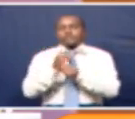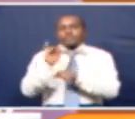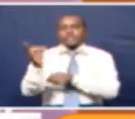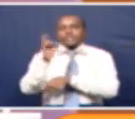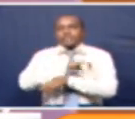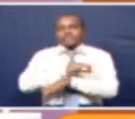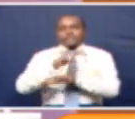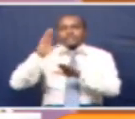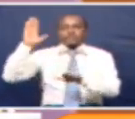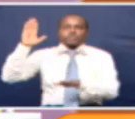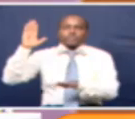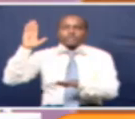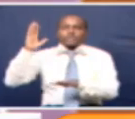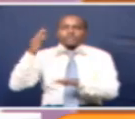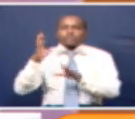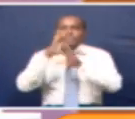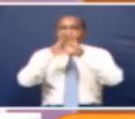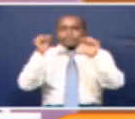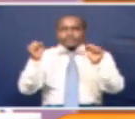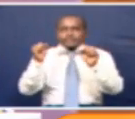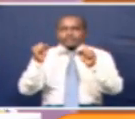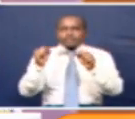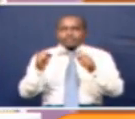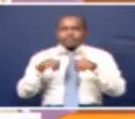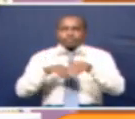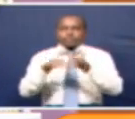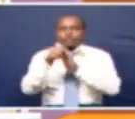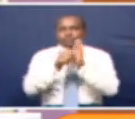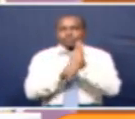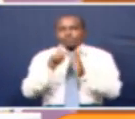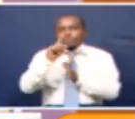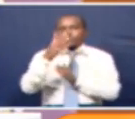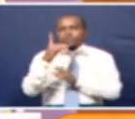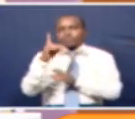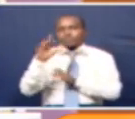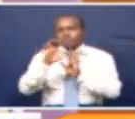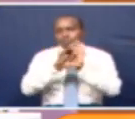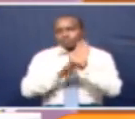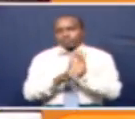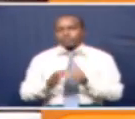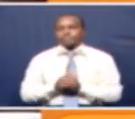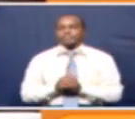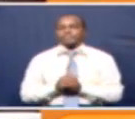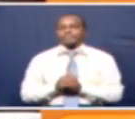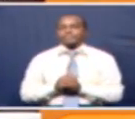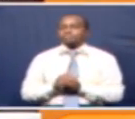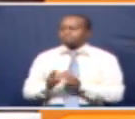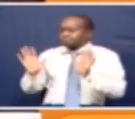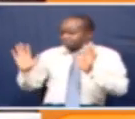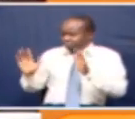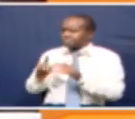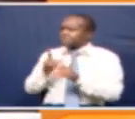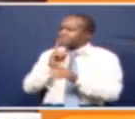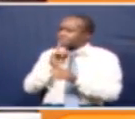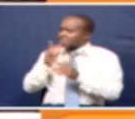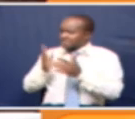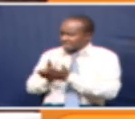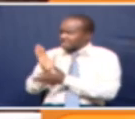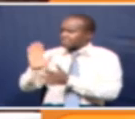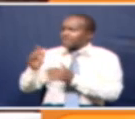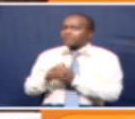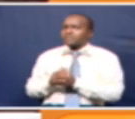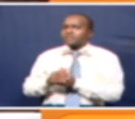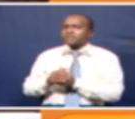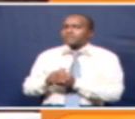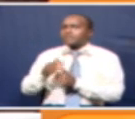the swearing in of the president in accordance with Article 141 of the Constitution. Okay. They insist it's still within their rights. I'll read this text. Why can't